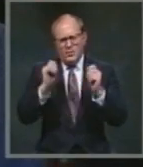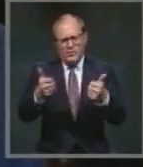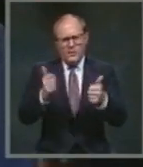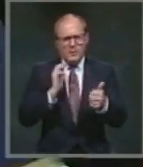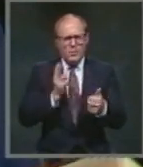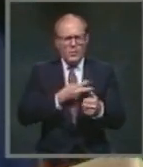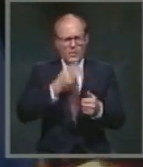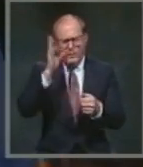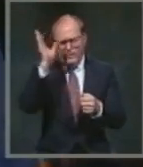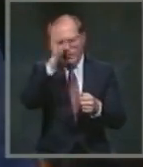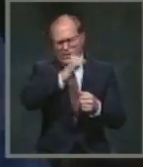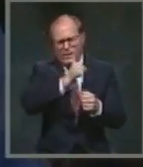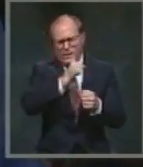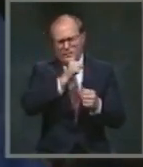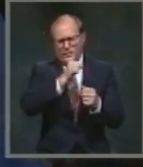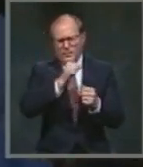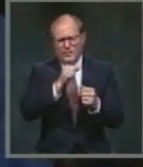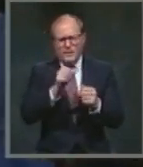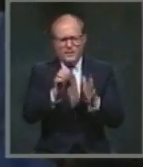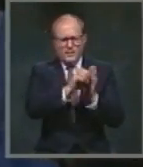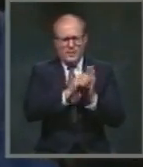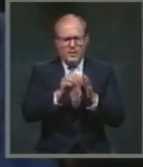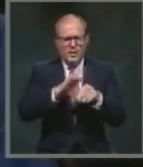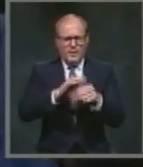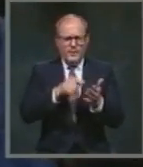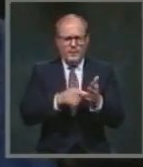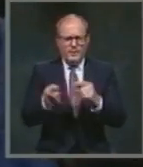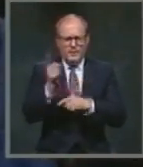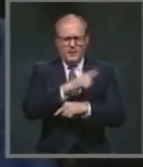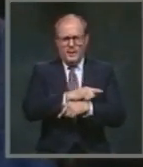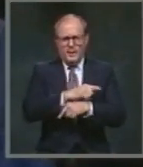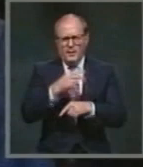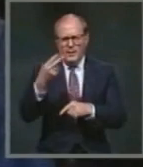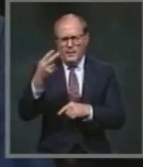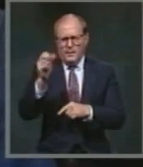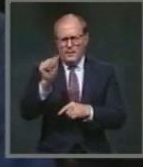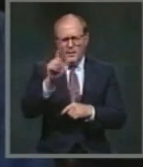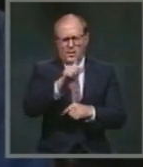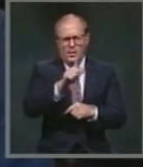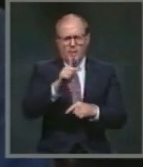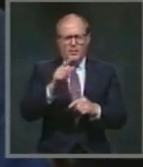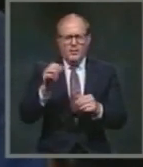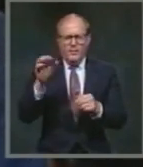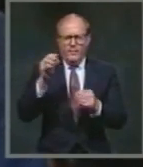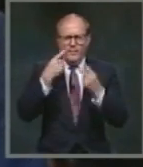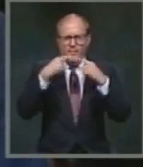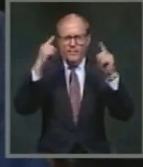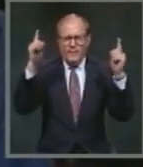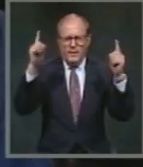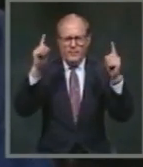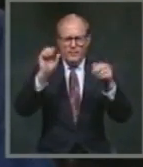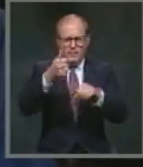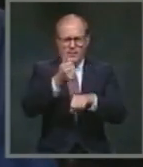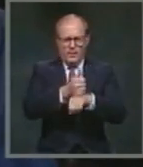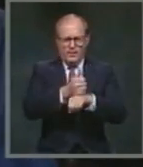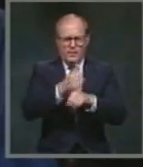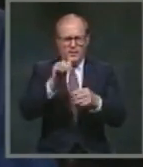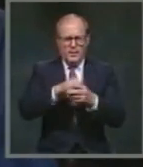forget. For example, on this day, the Hall of Fame was dedicated in 1901.